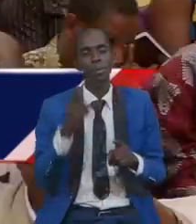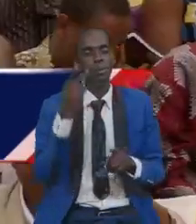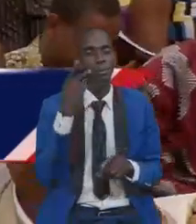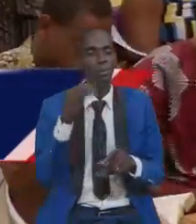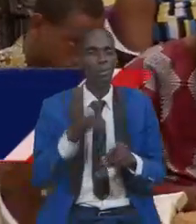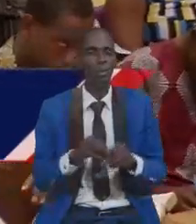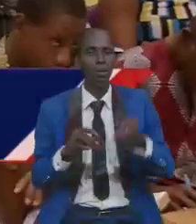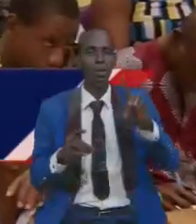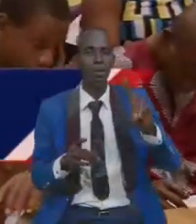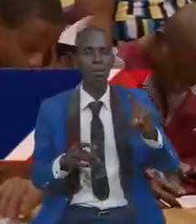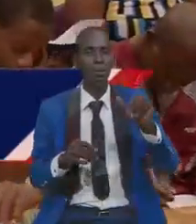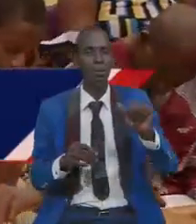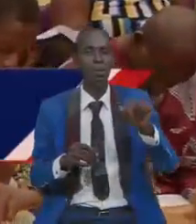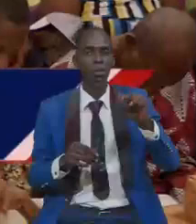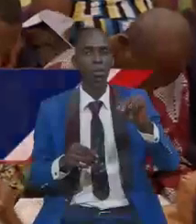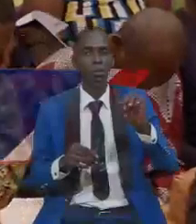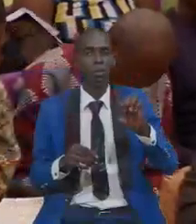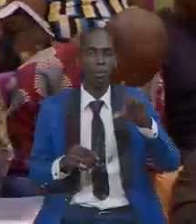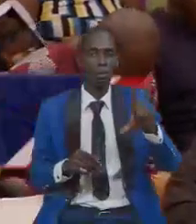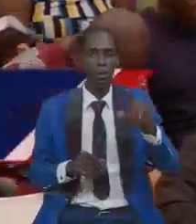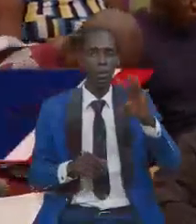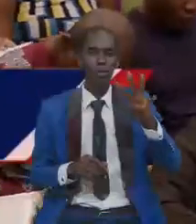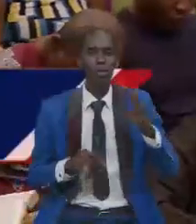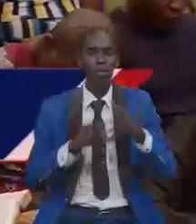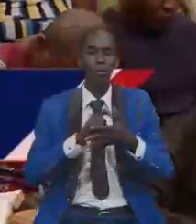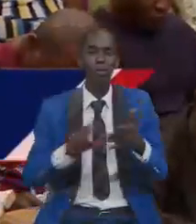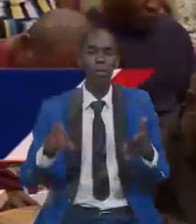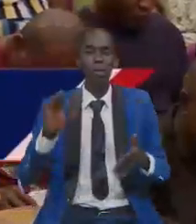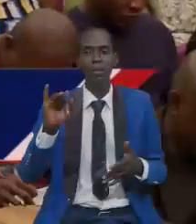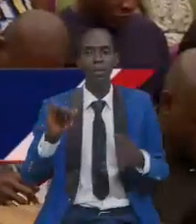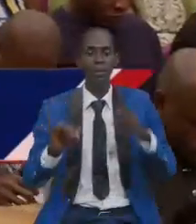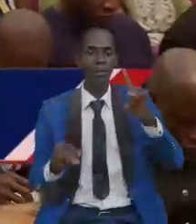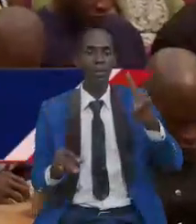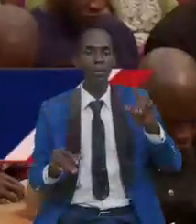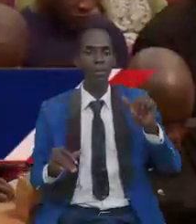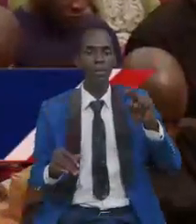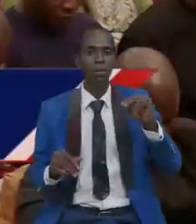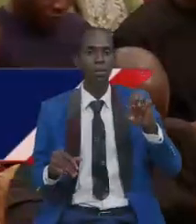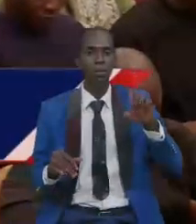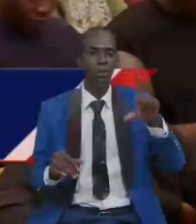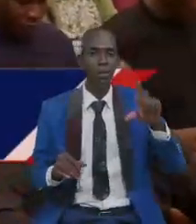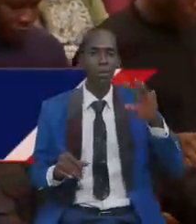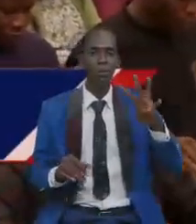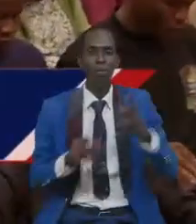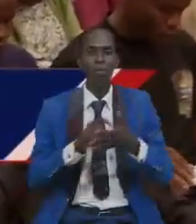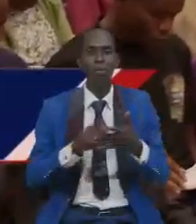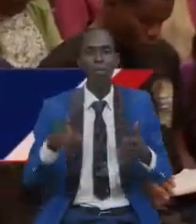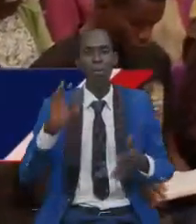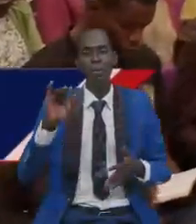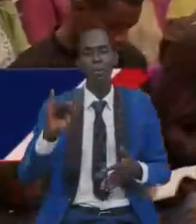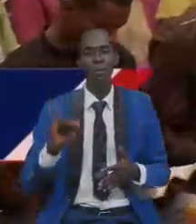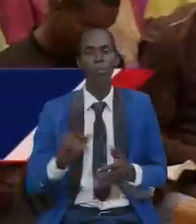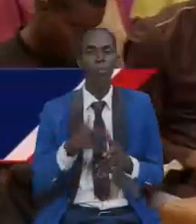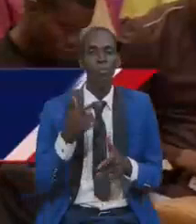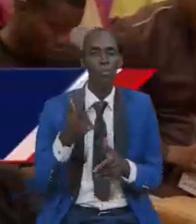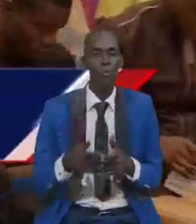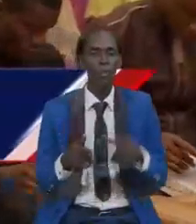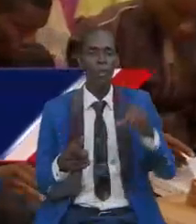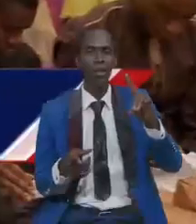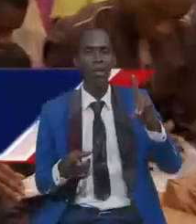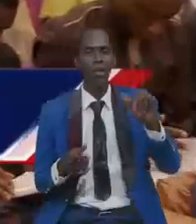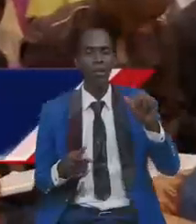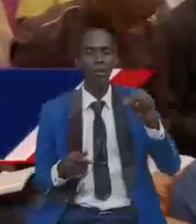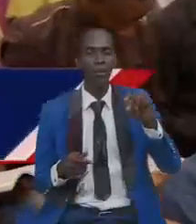4, and I'm reading from verse 19. Daniel chapter 4, we're looking at verse 19. Then Daniel,